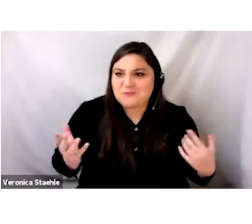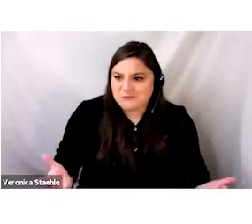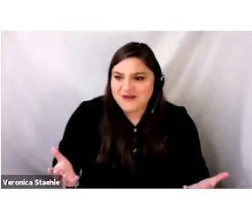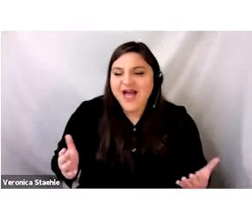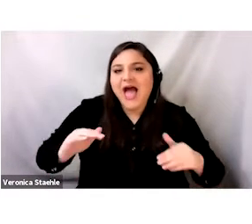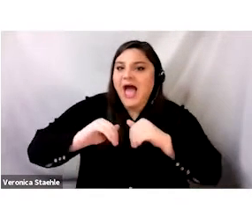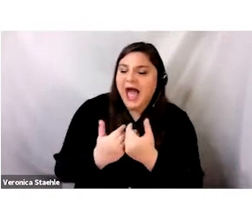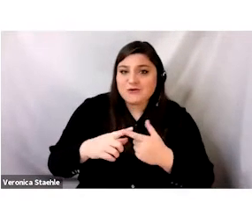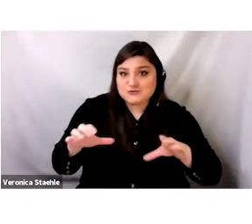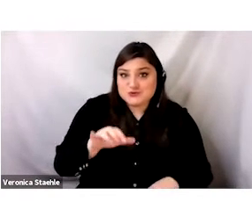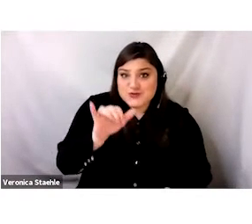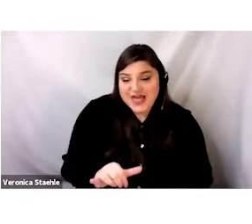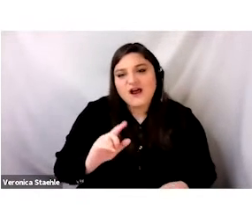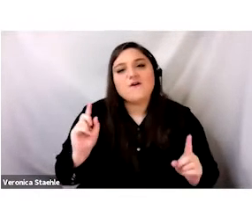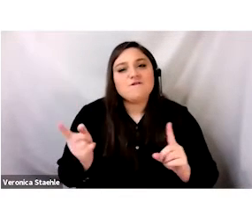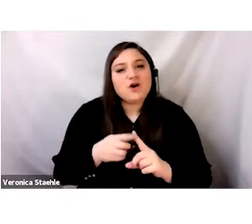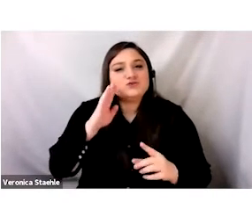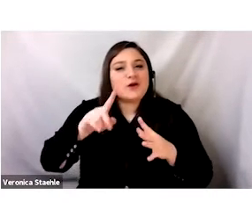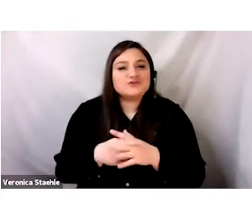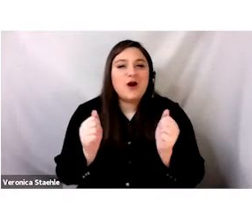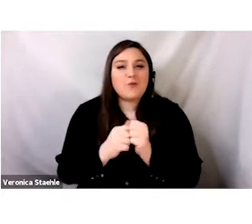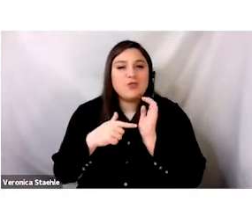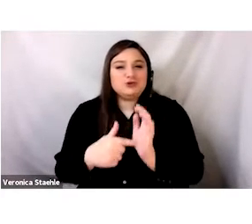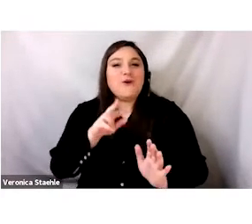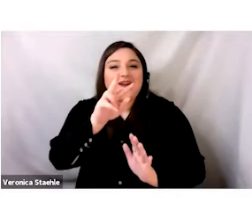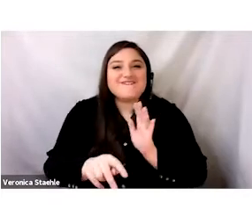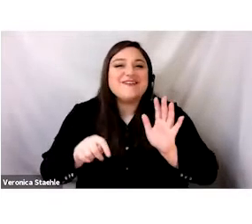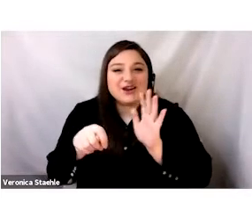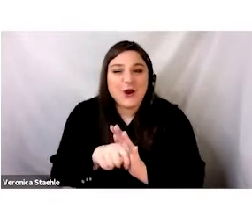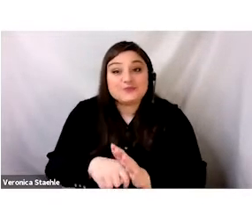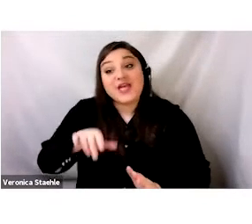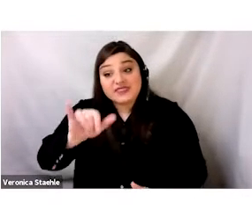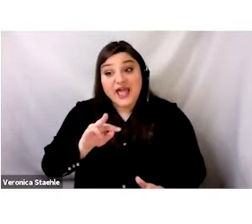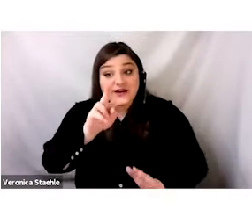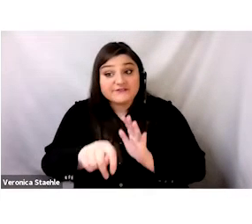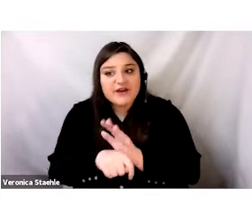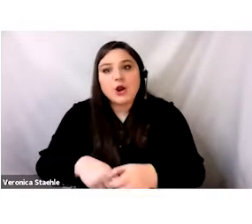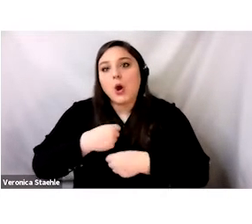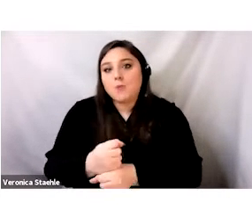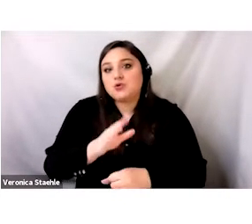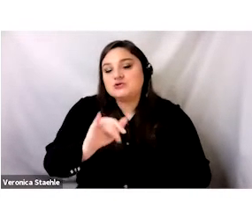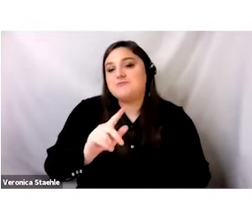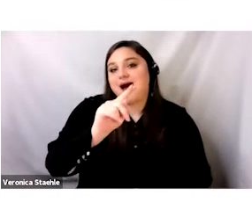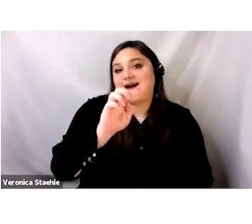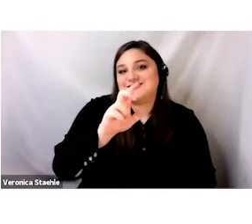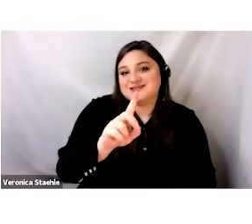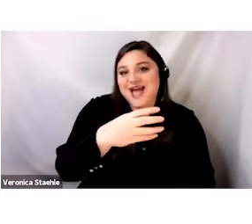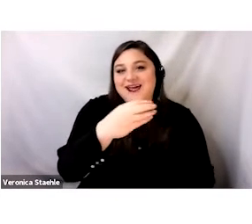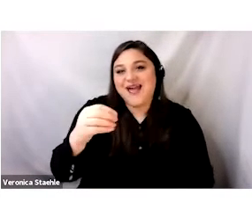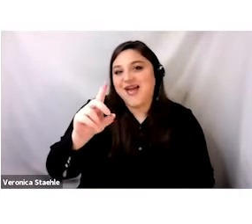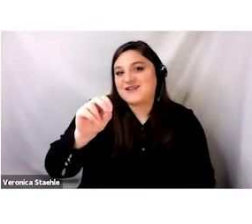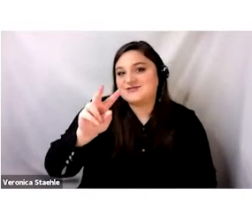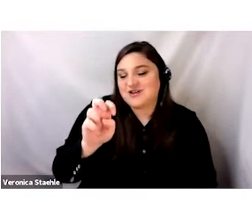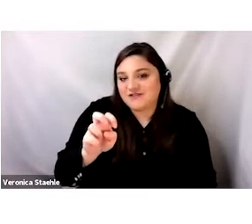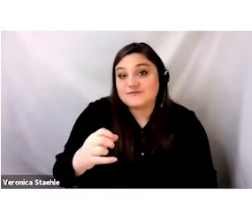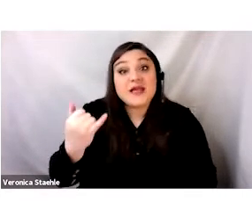the moment is I'm going to start with a video that was produced by Ted and Dove. If you cannot hear